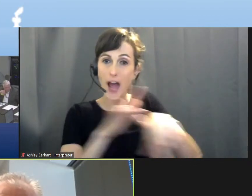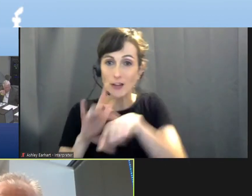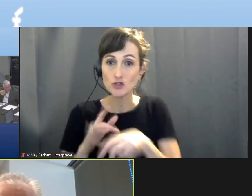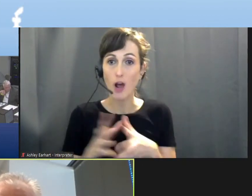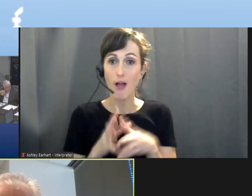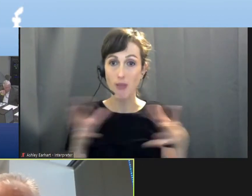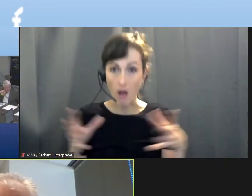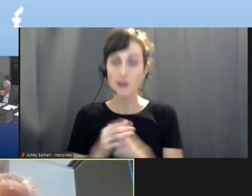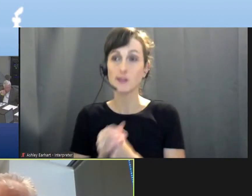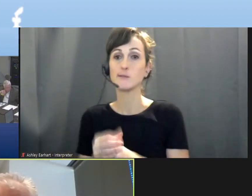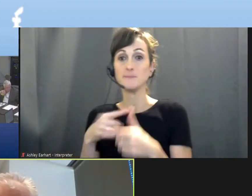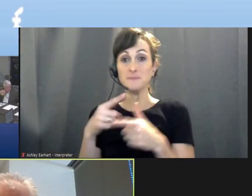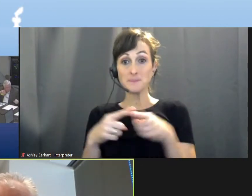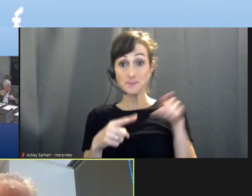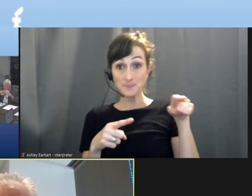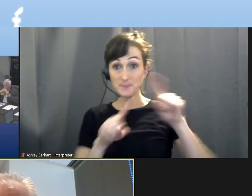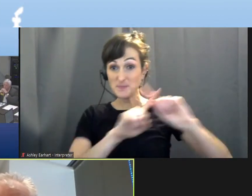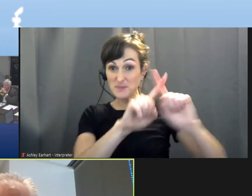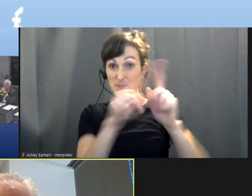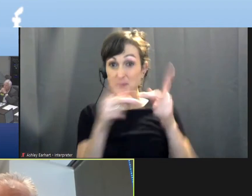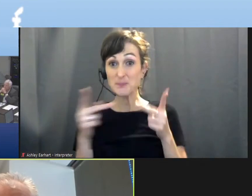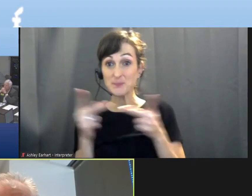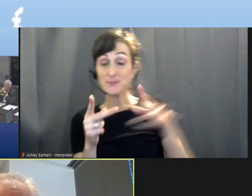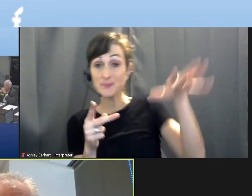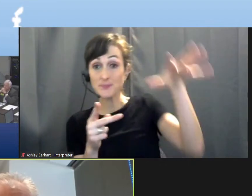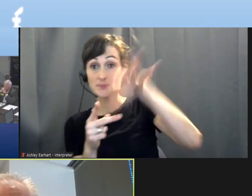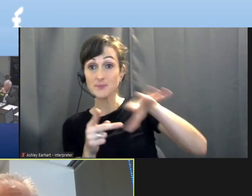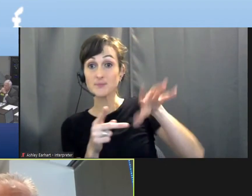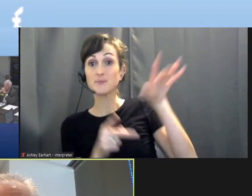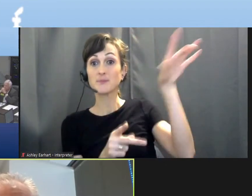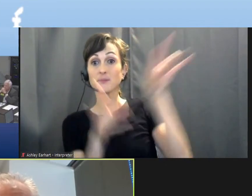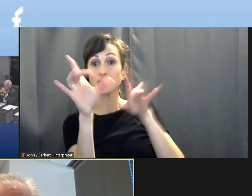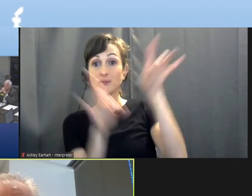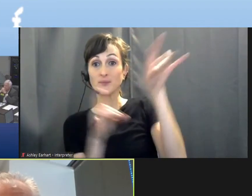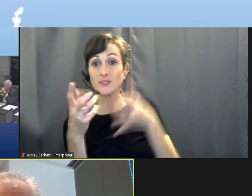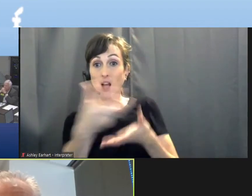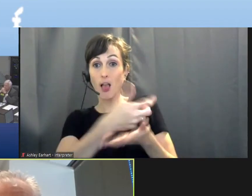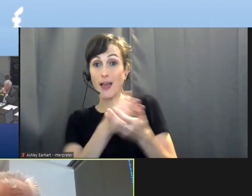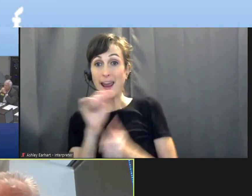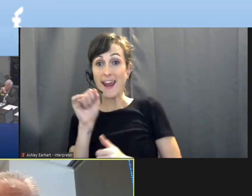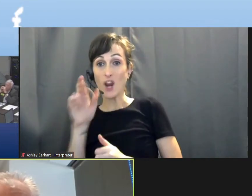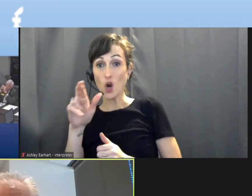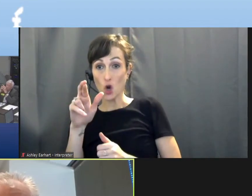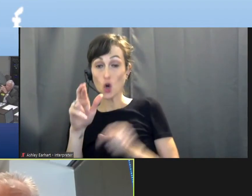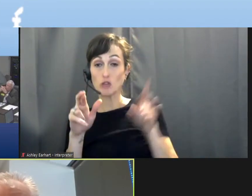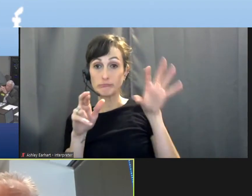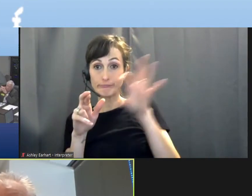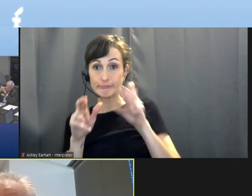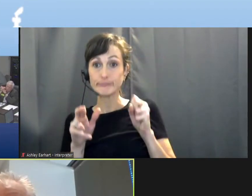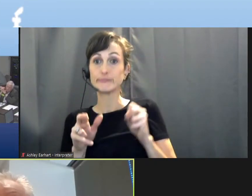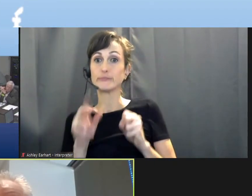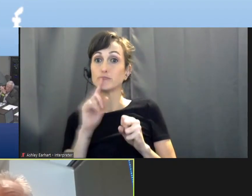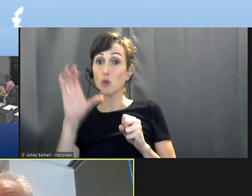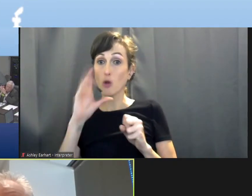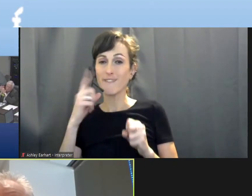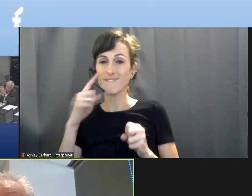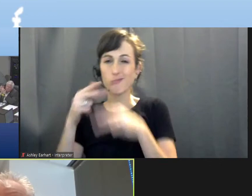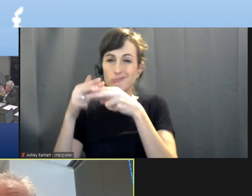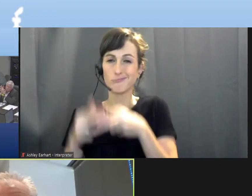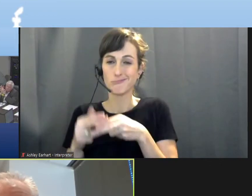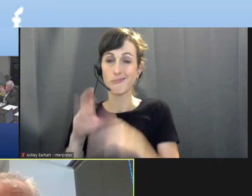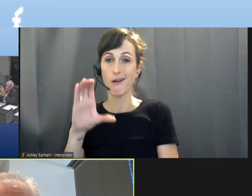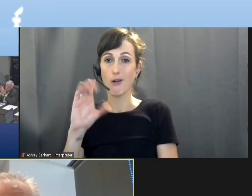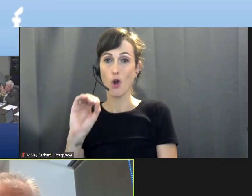system in various places as well to collect air samples. And what we're looking for is what they call colony forming units, which is bacteria and